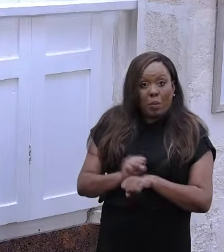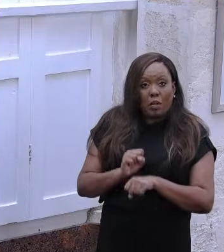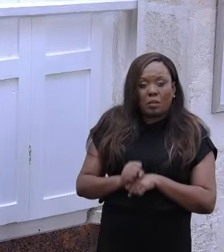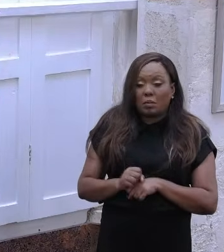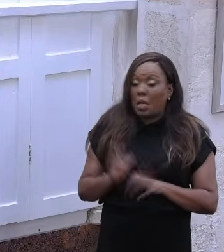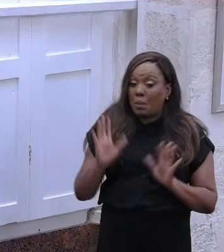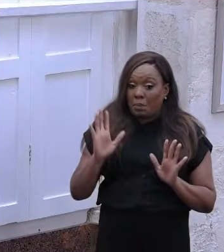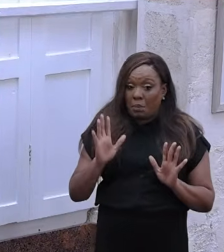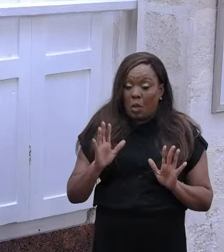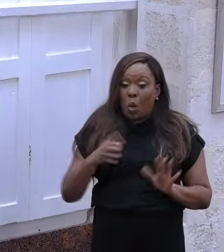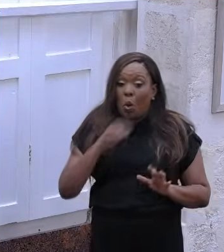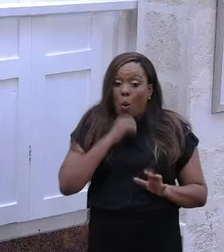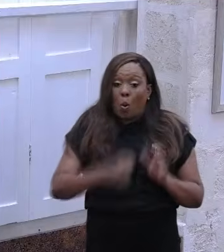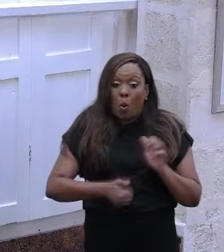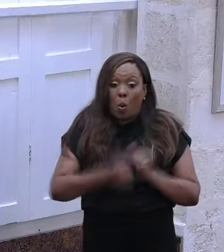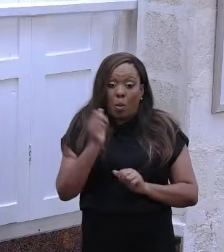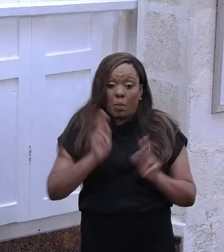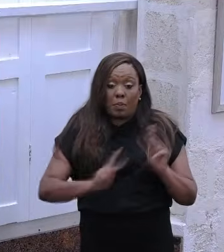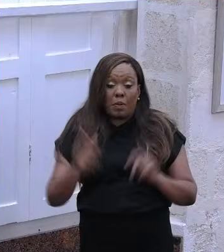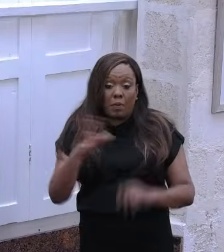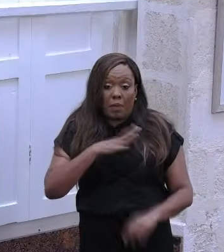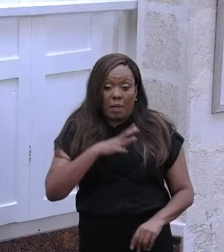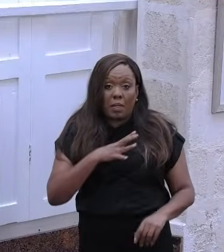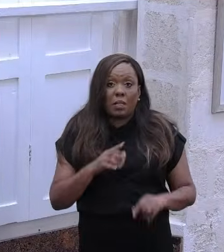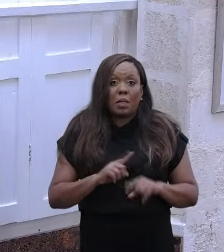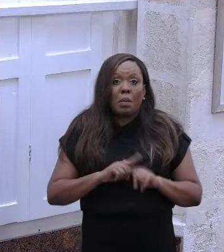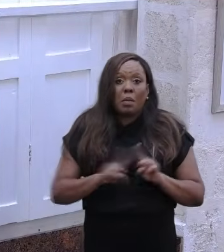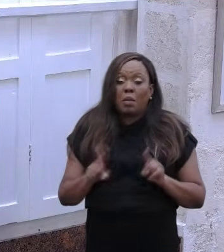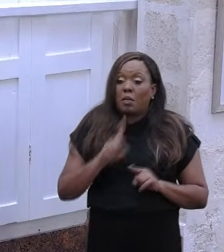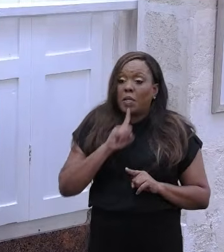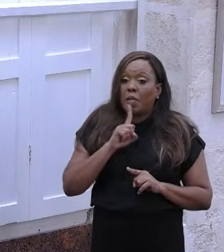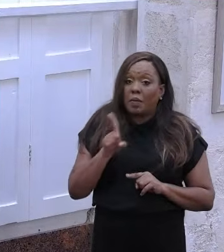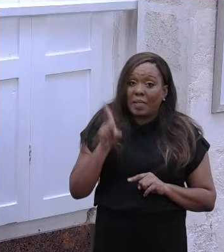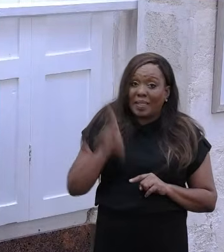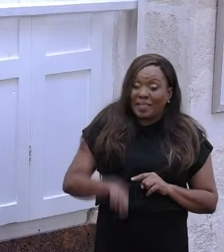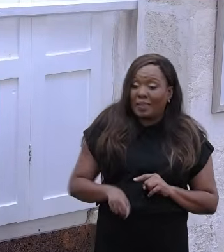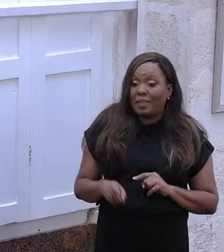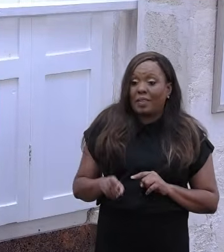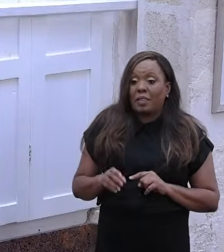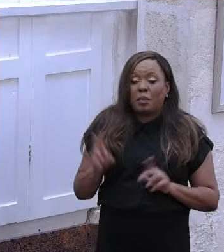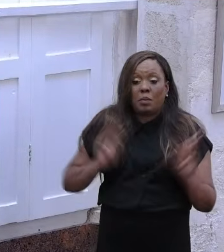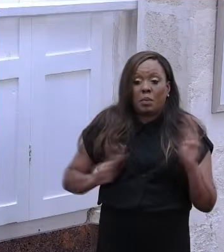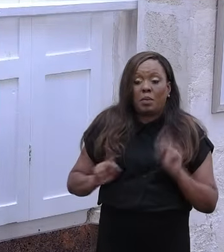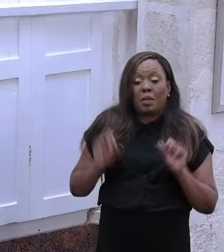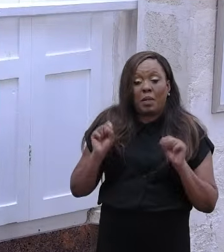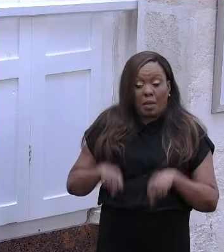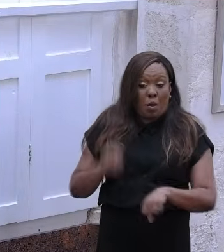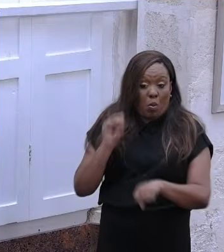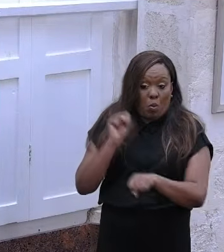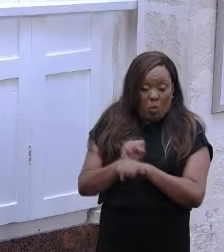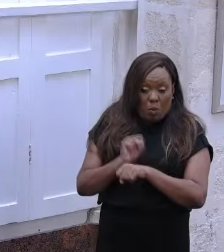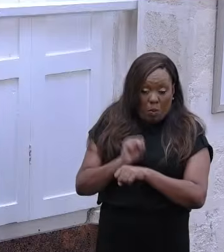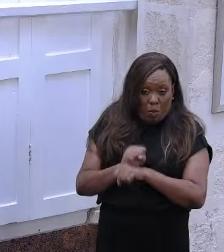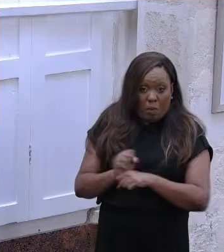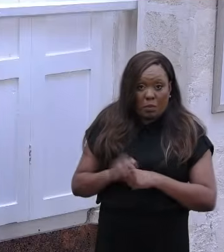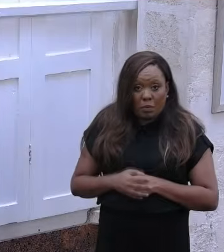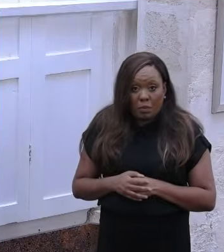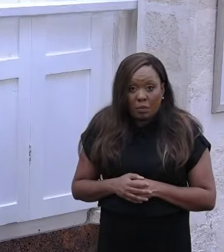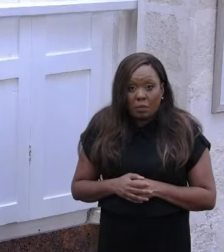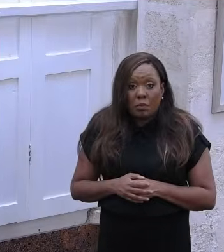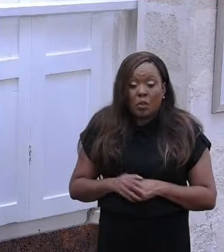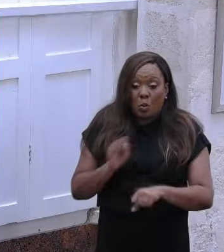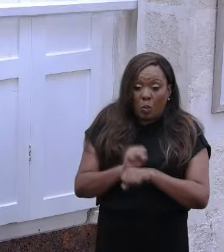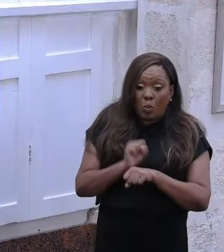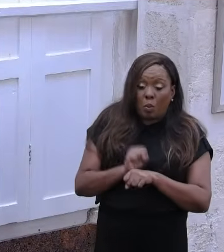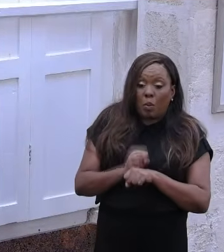to come, fine, but the people that we really need would be the working age persons who can help to